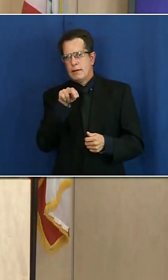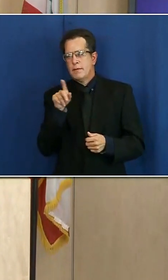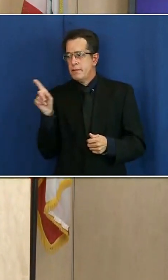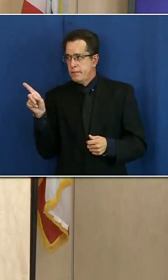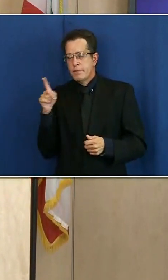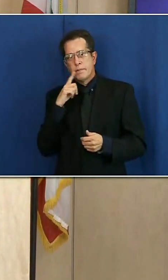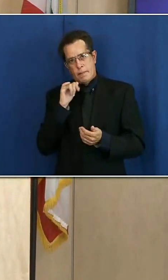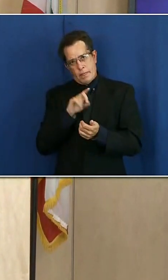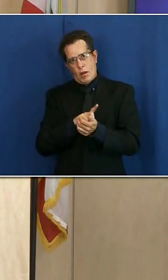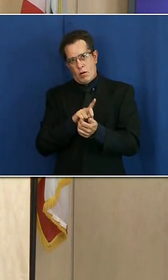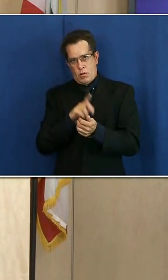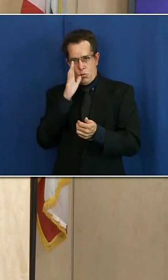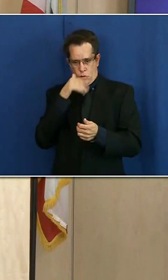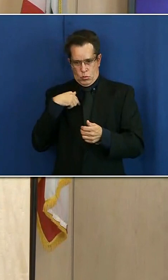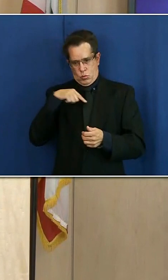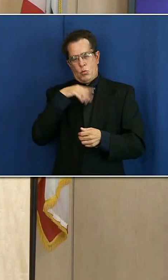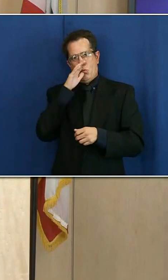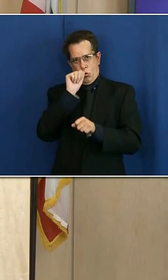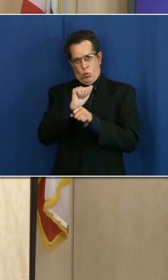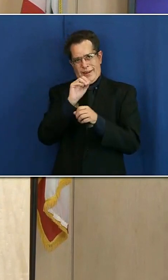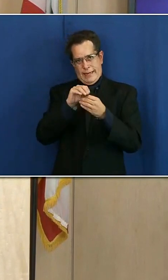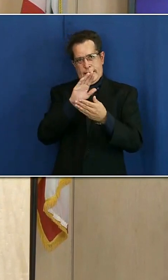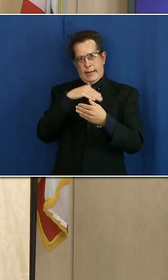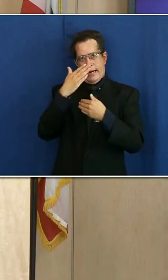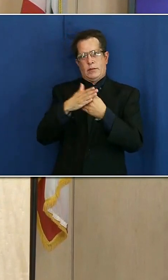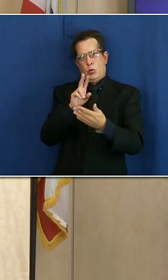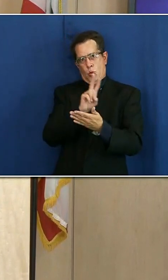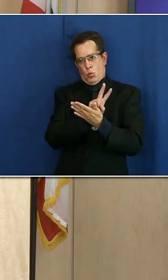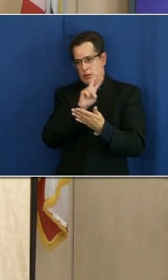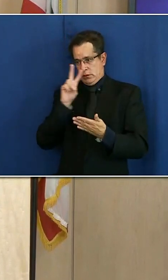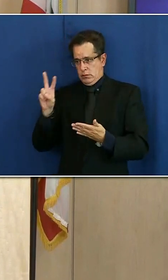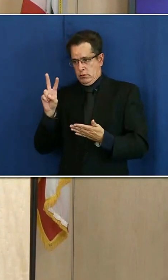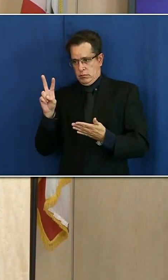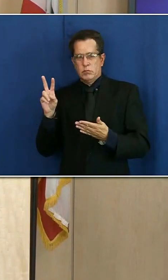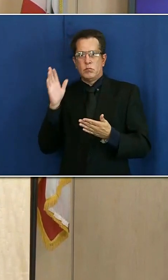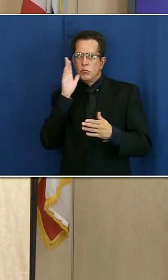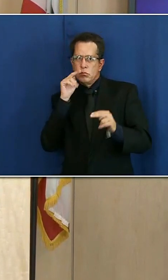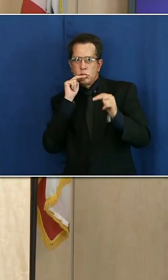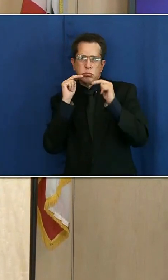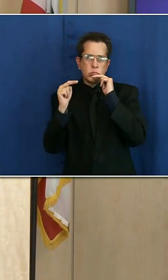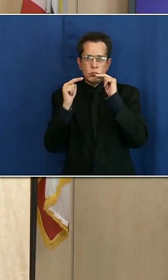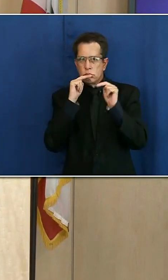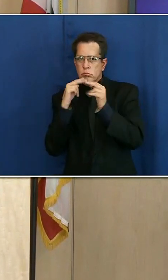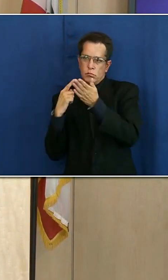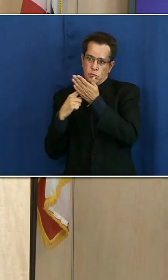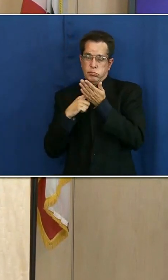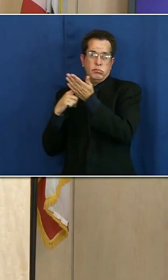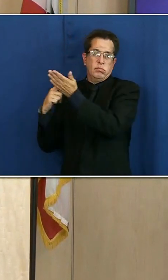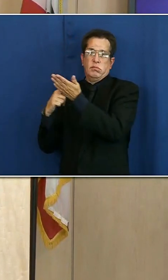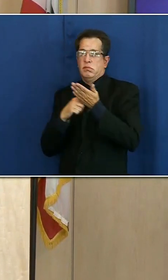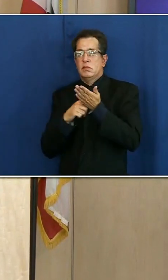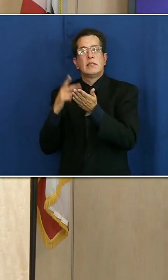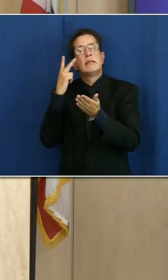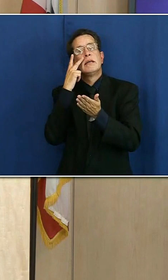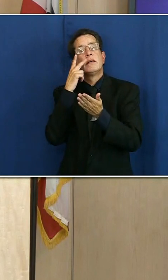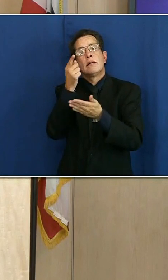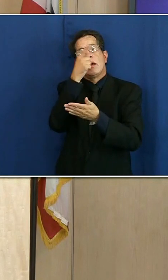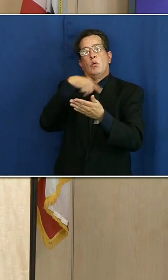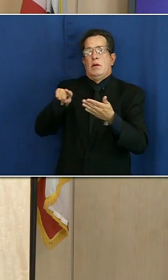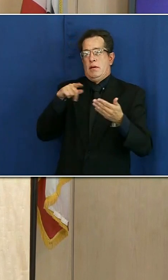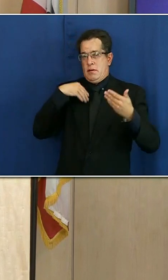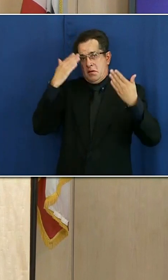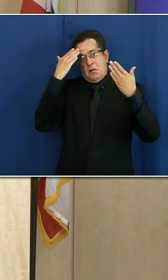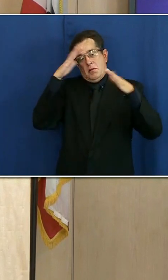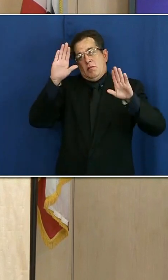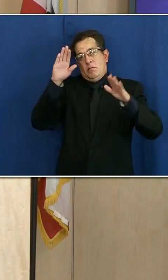The plan is to work on this over the next 2 weeks, so we will see what next week brings. I don't know what next week is